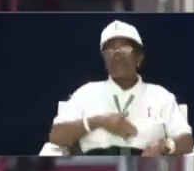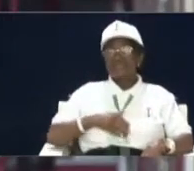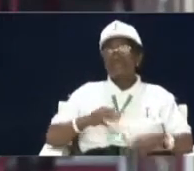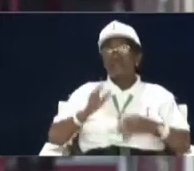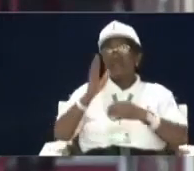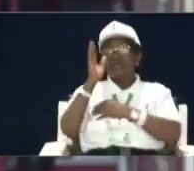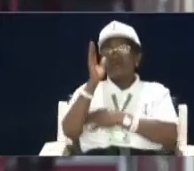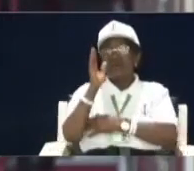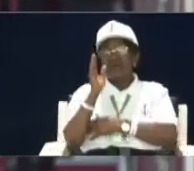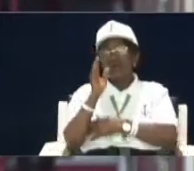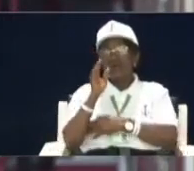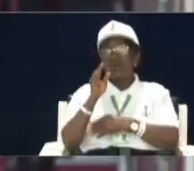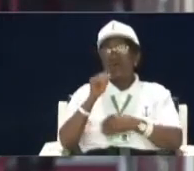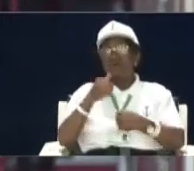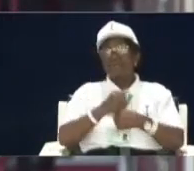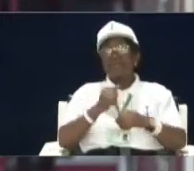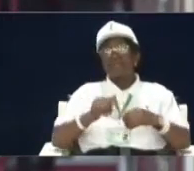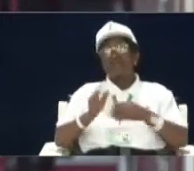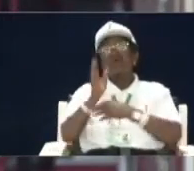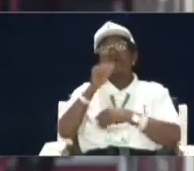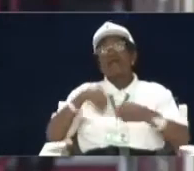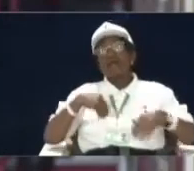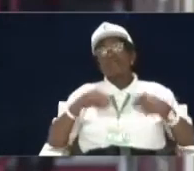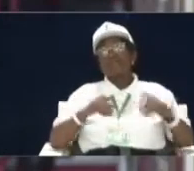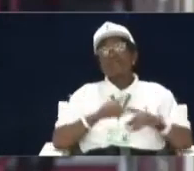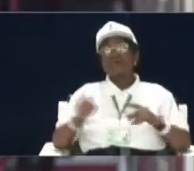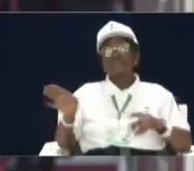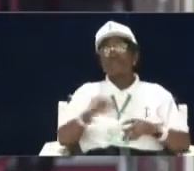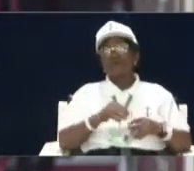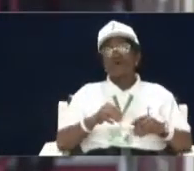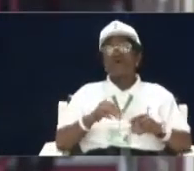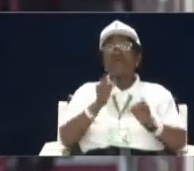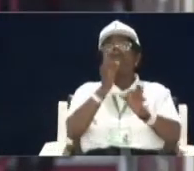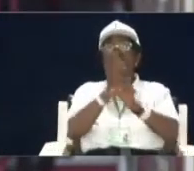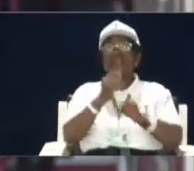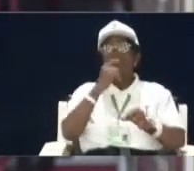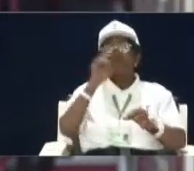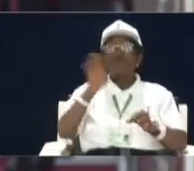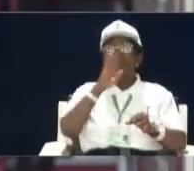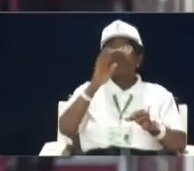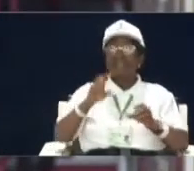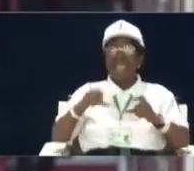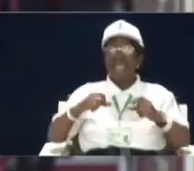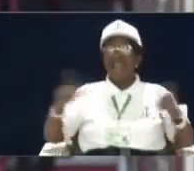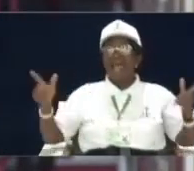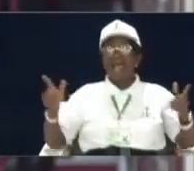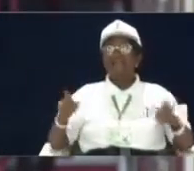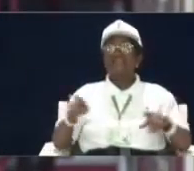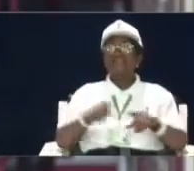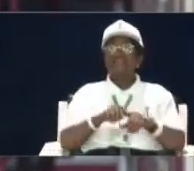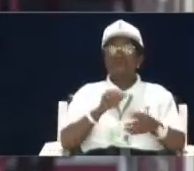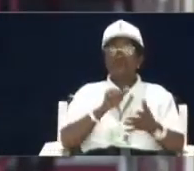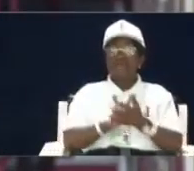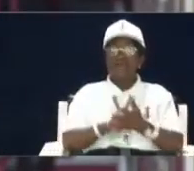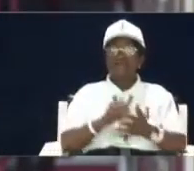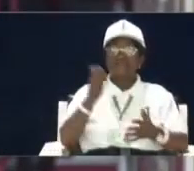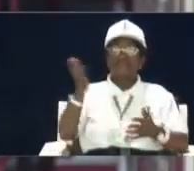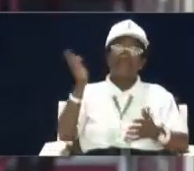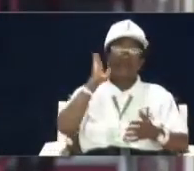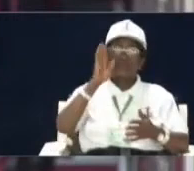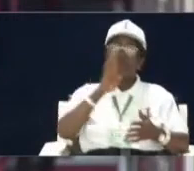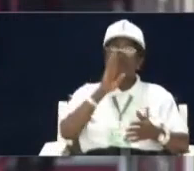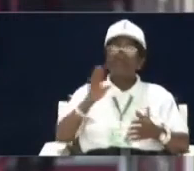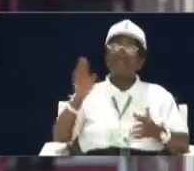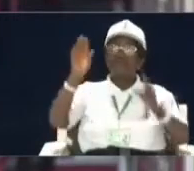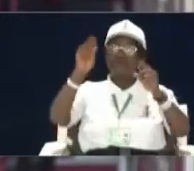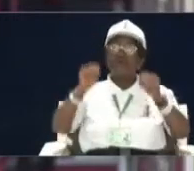But your faith must be enlarged so that there will be no mountain that can stop